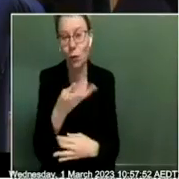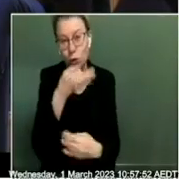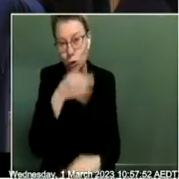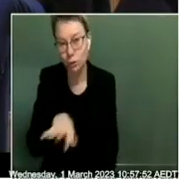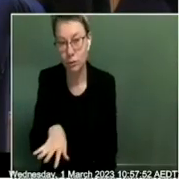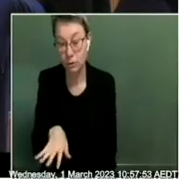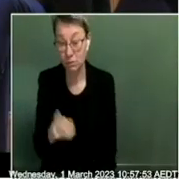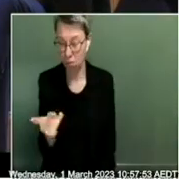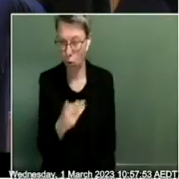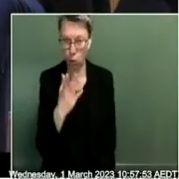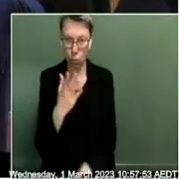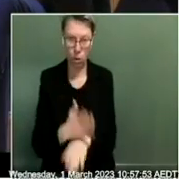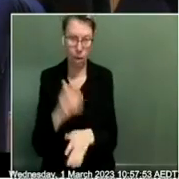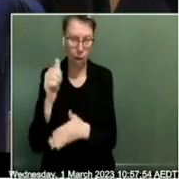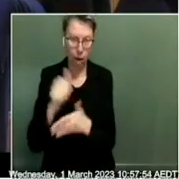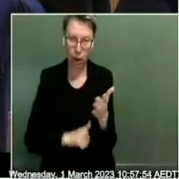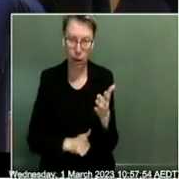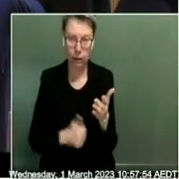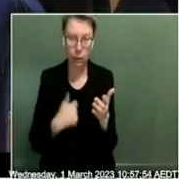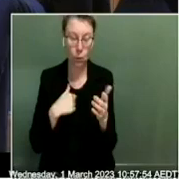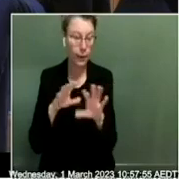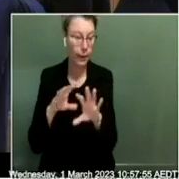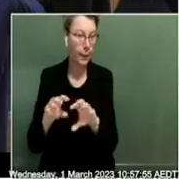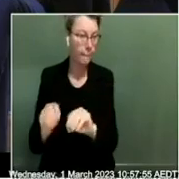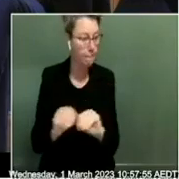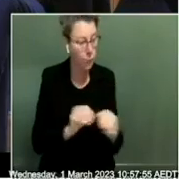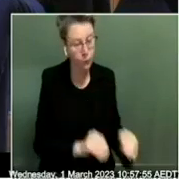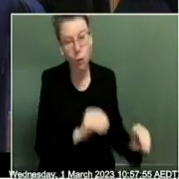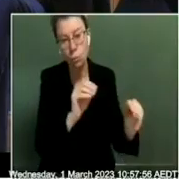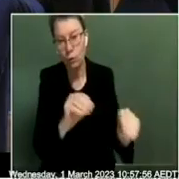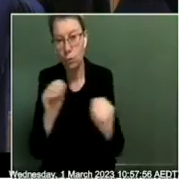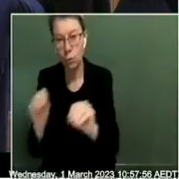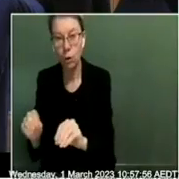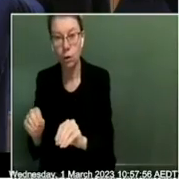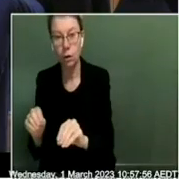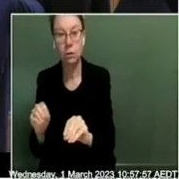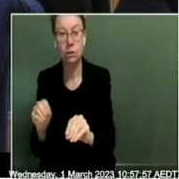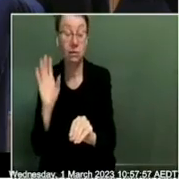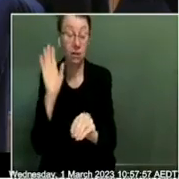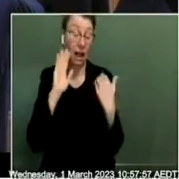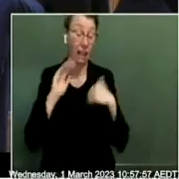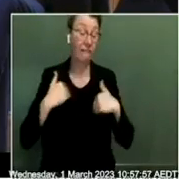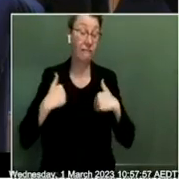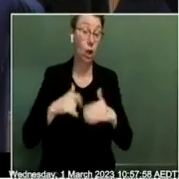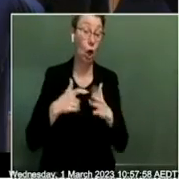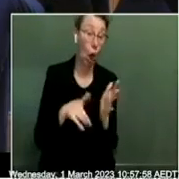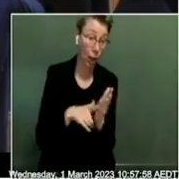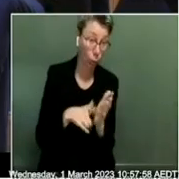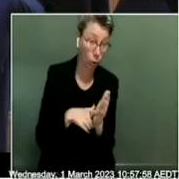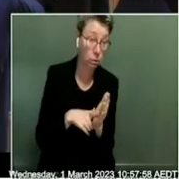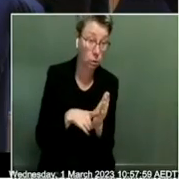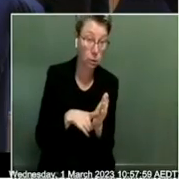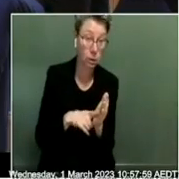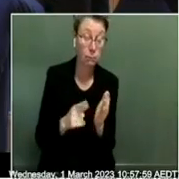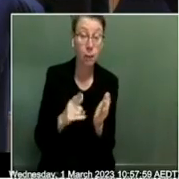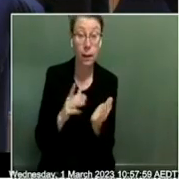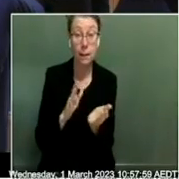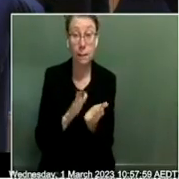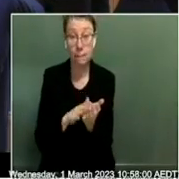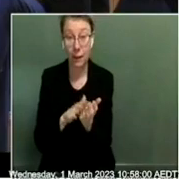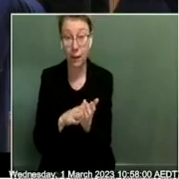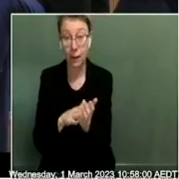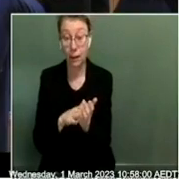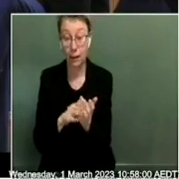moved around. So as much as we lived in Collingwood, Mum and Dad had me in Newcastle, 11